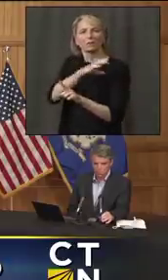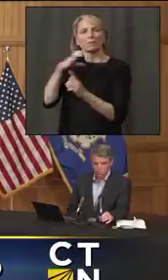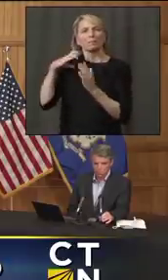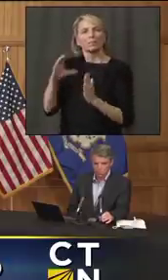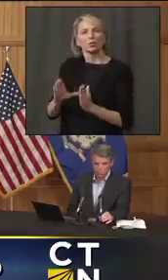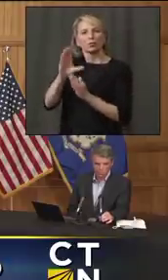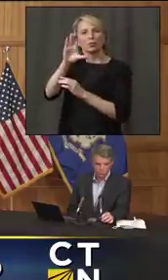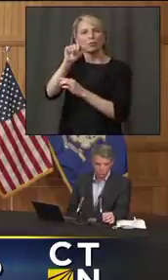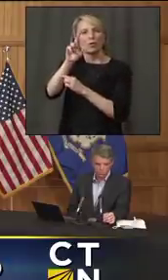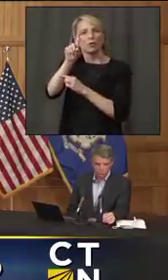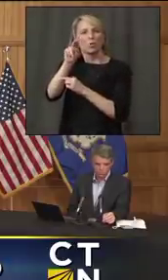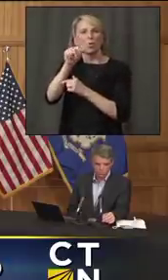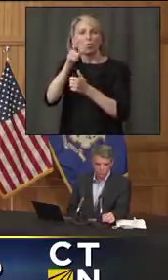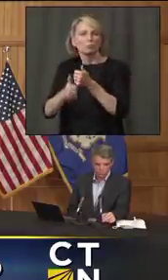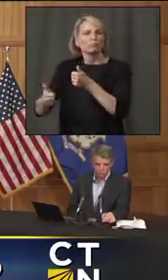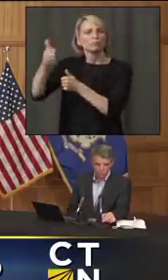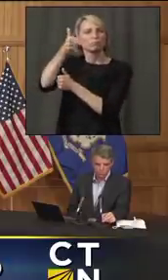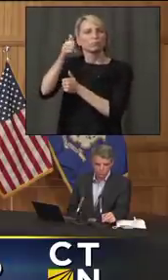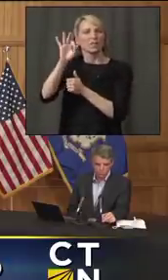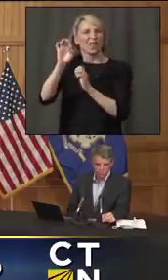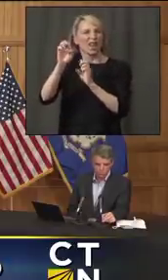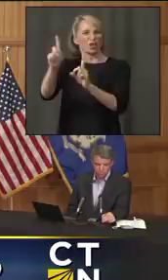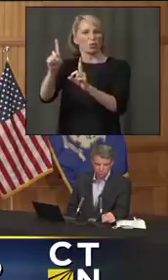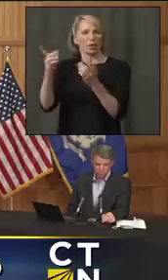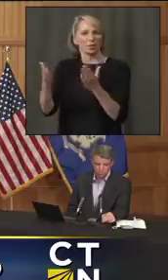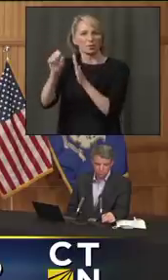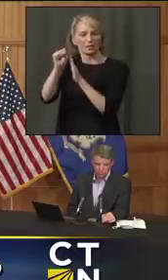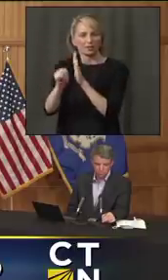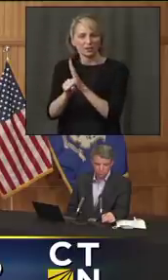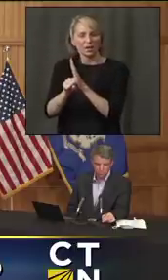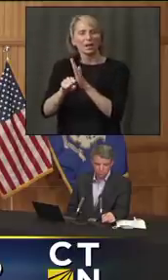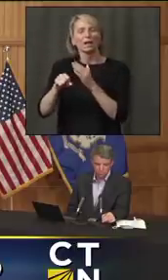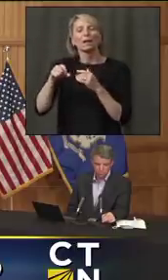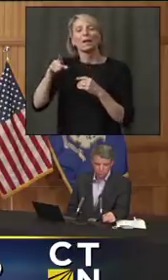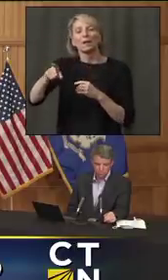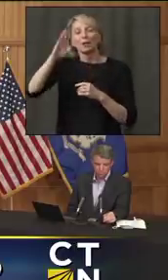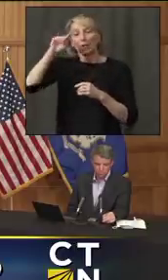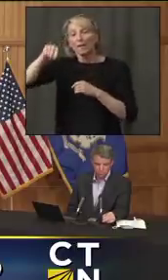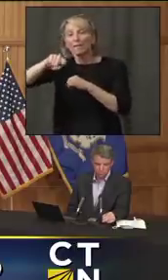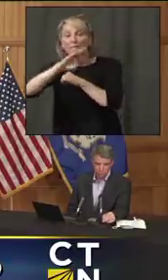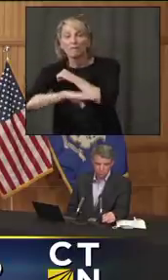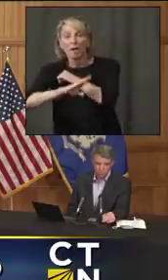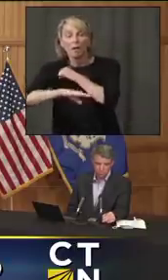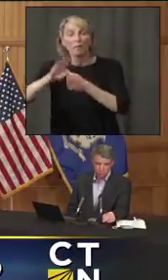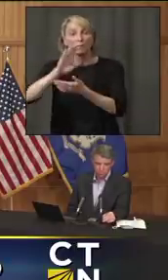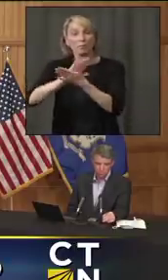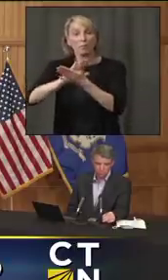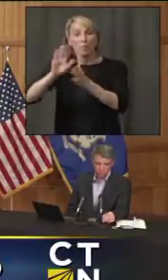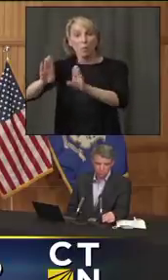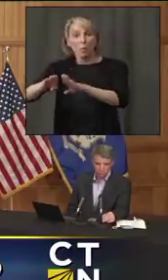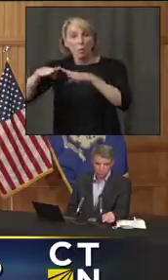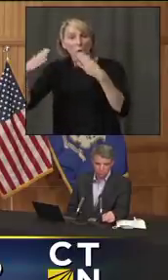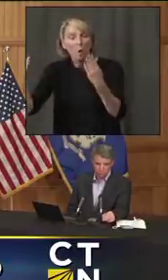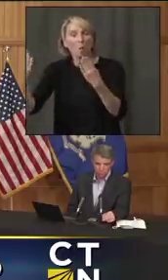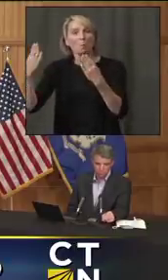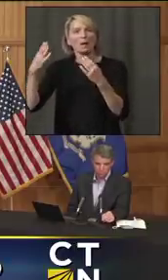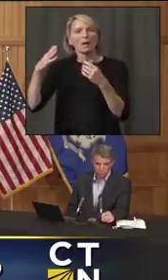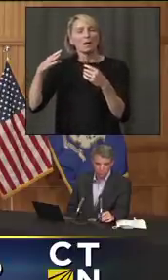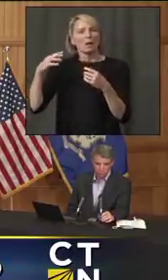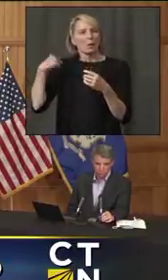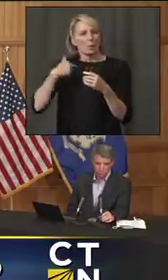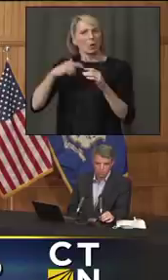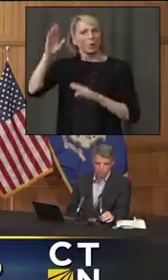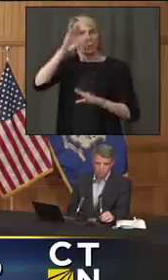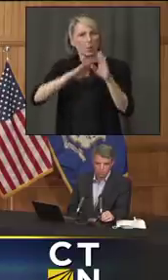challenges that you face in bringing the students back, in particular, when you talk about flexibility